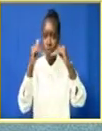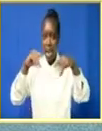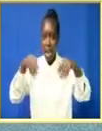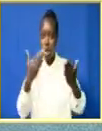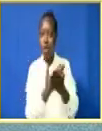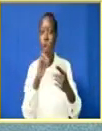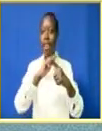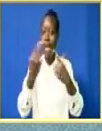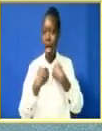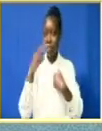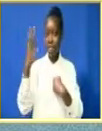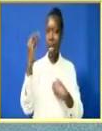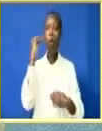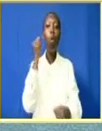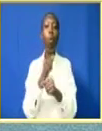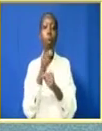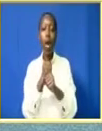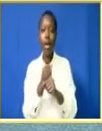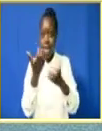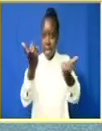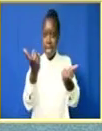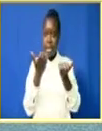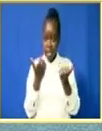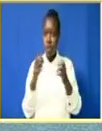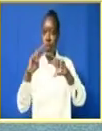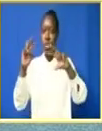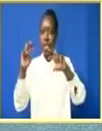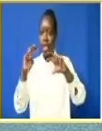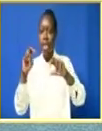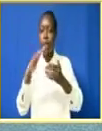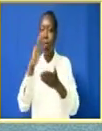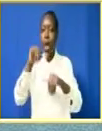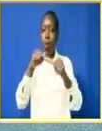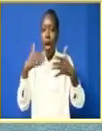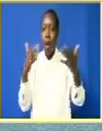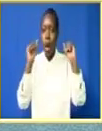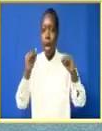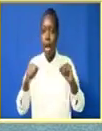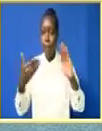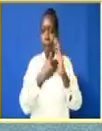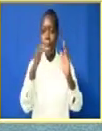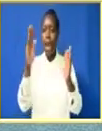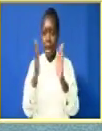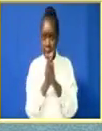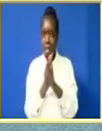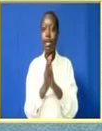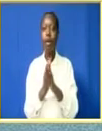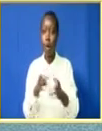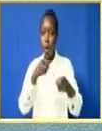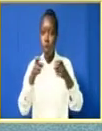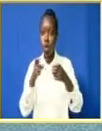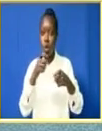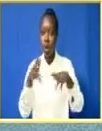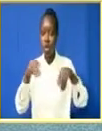third assignment, where we get to find out exactly how we can prevent and control these types of erosion. Make sure you go to our social